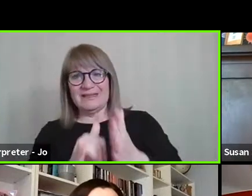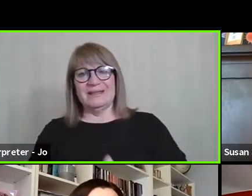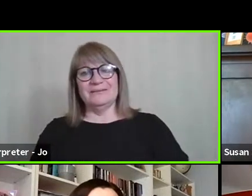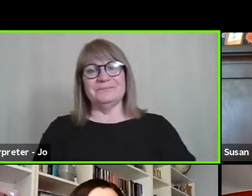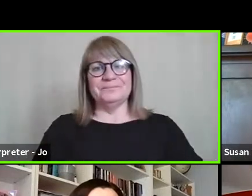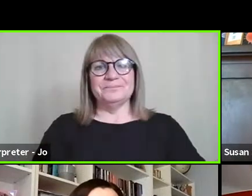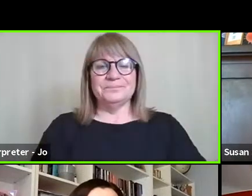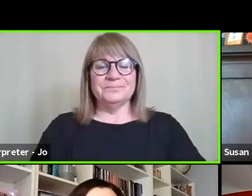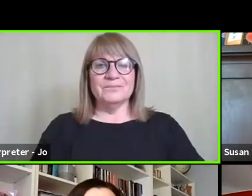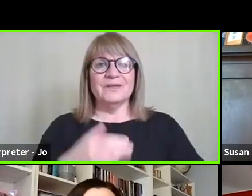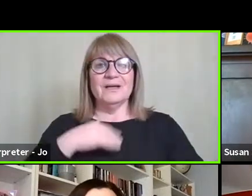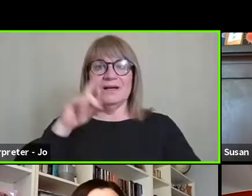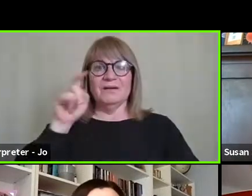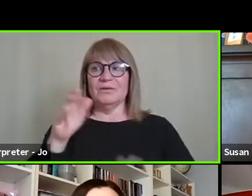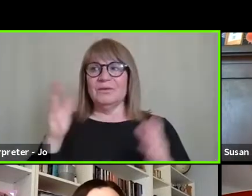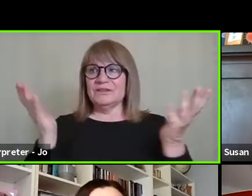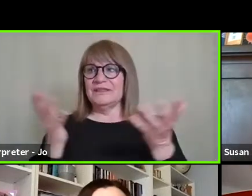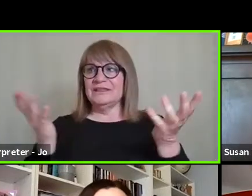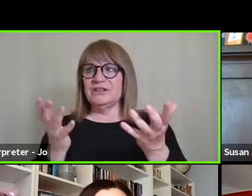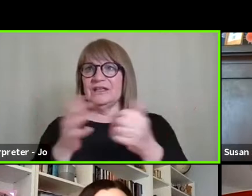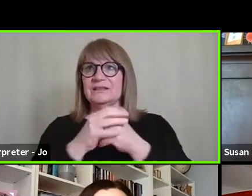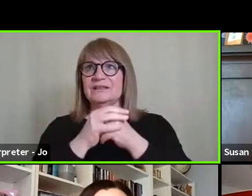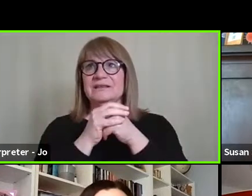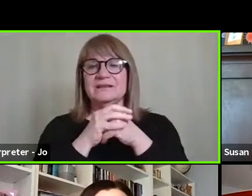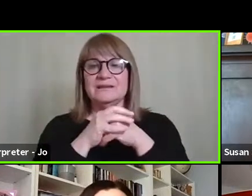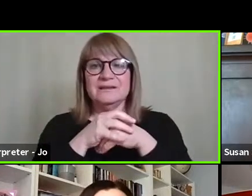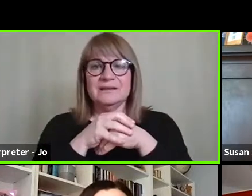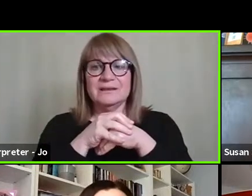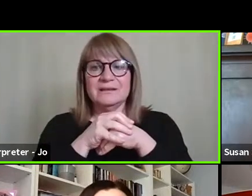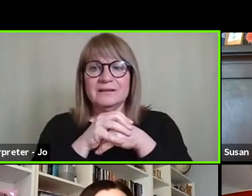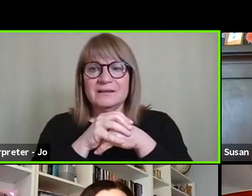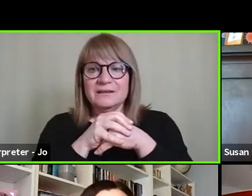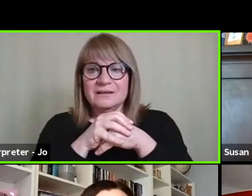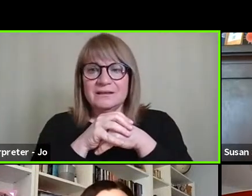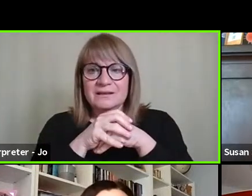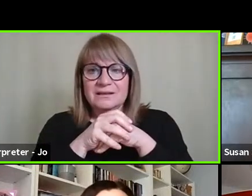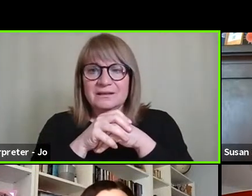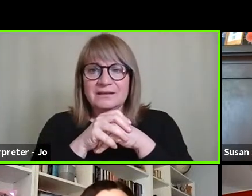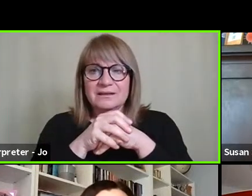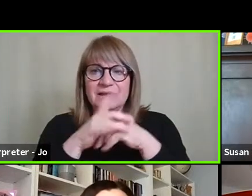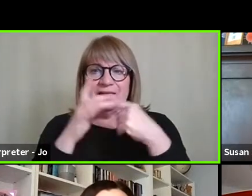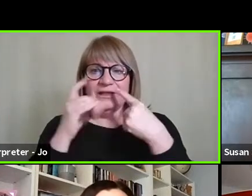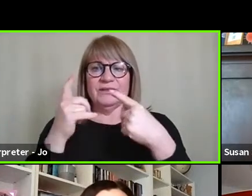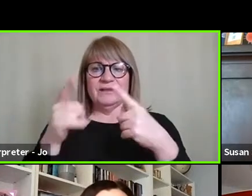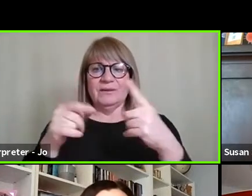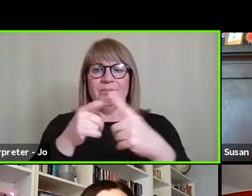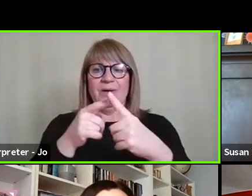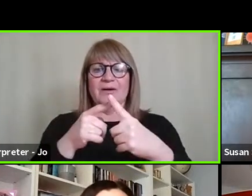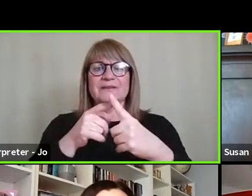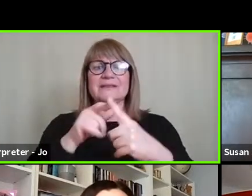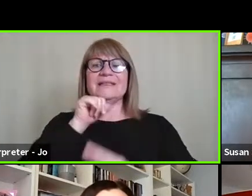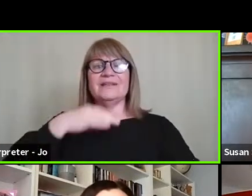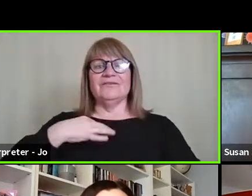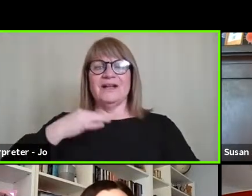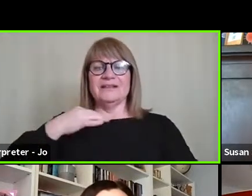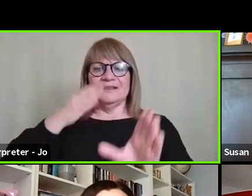there's a question in the chat uh interesting point about involuntary psych settings does